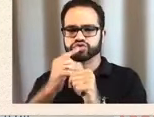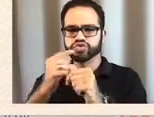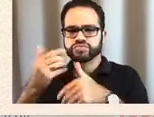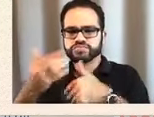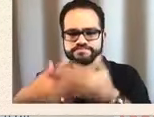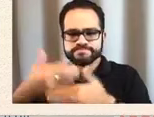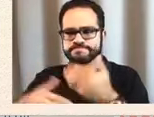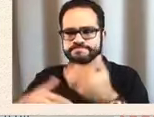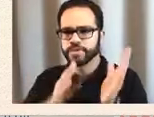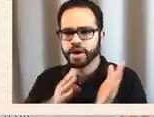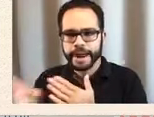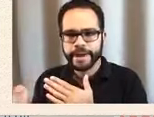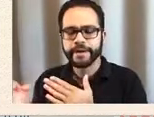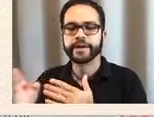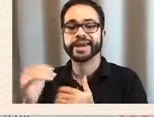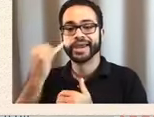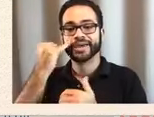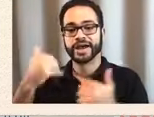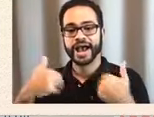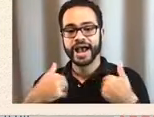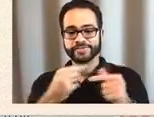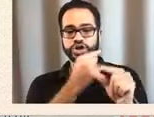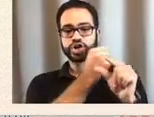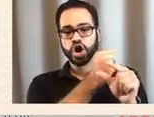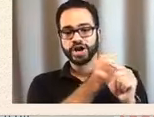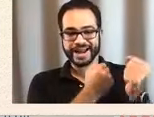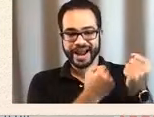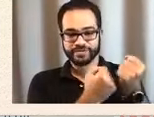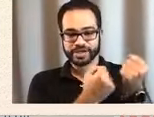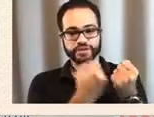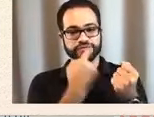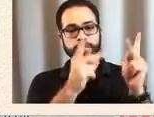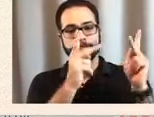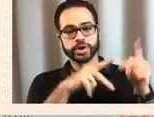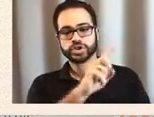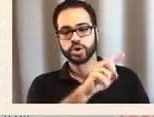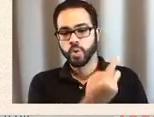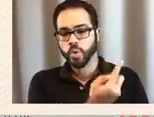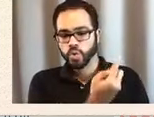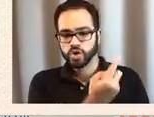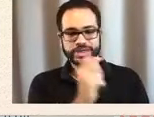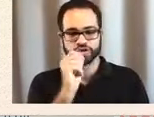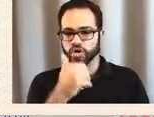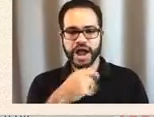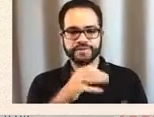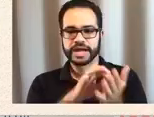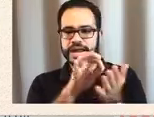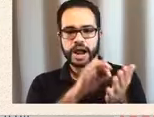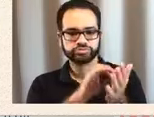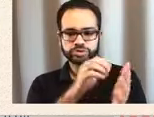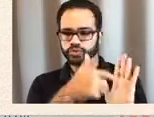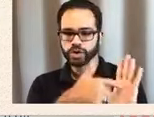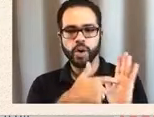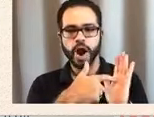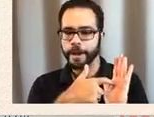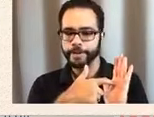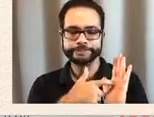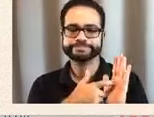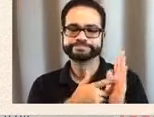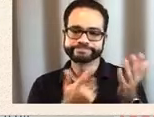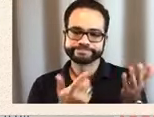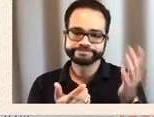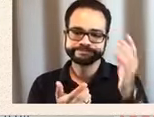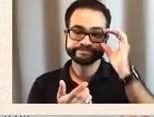guardian advocacy of the person only, there's no accounting required. So, that it's not really